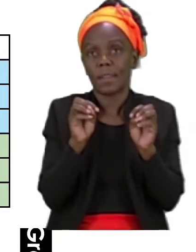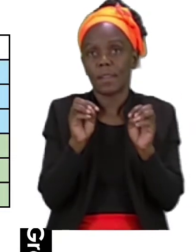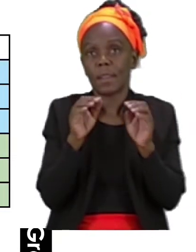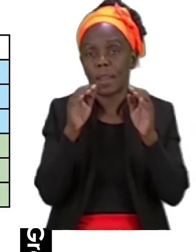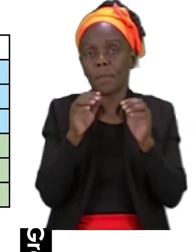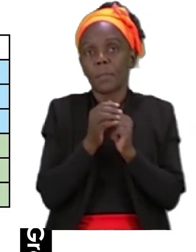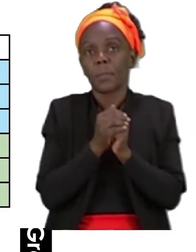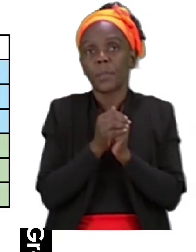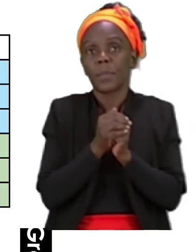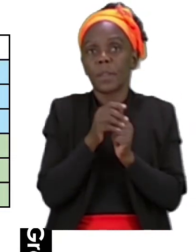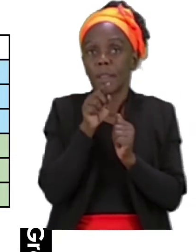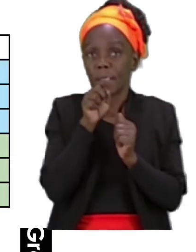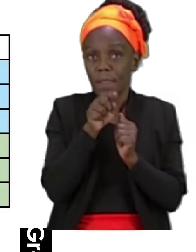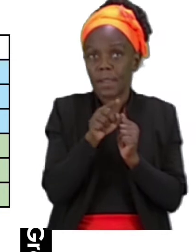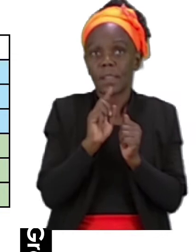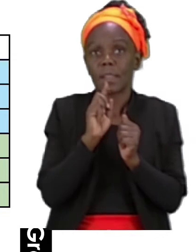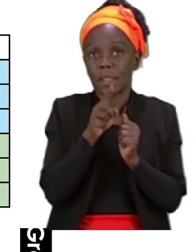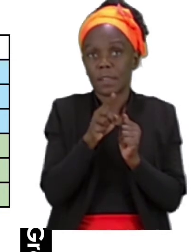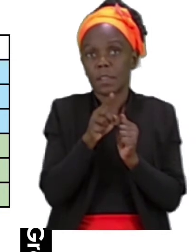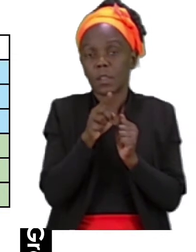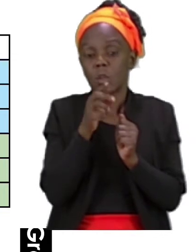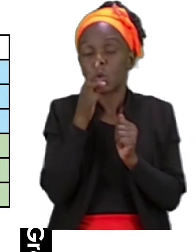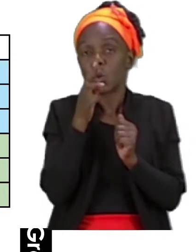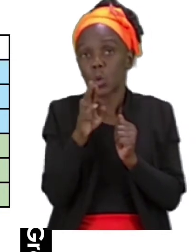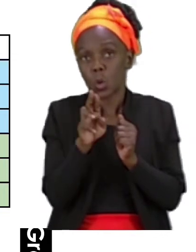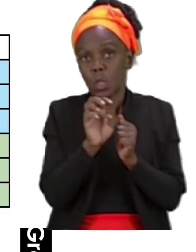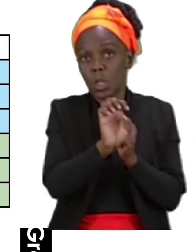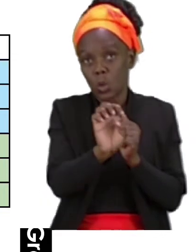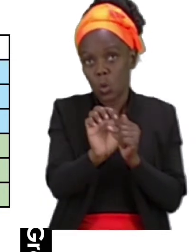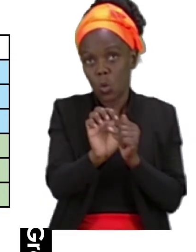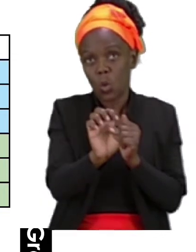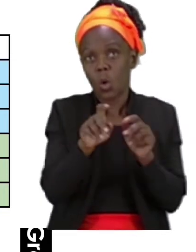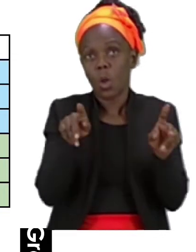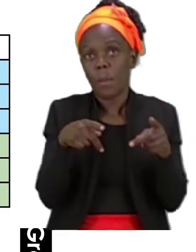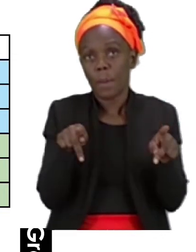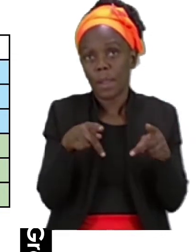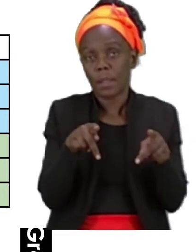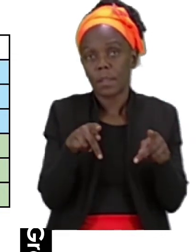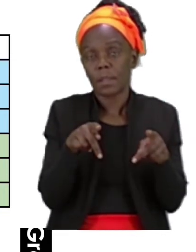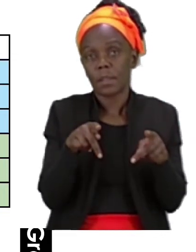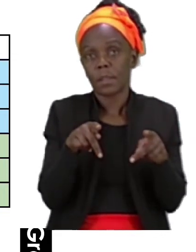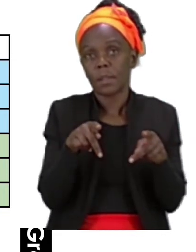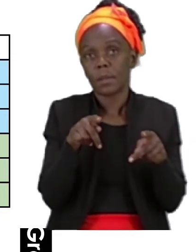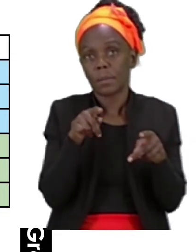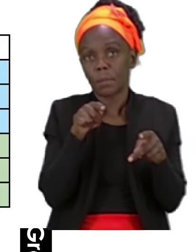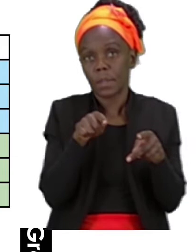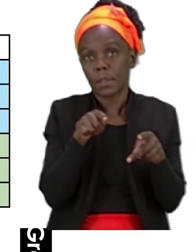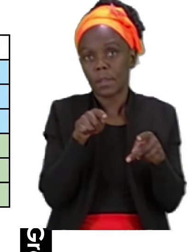Let's read it again. That is not your party.